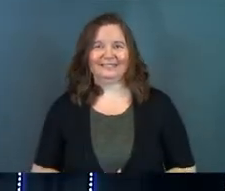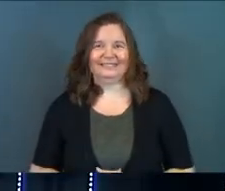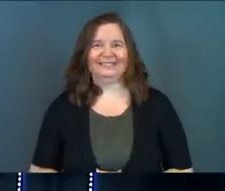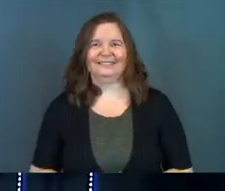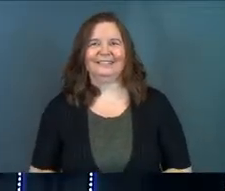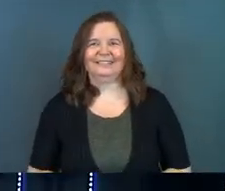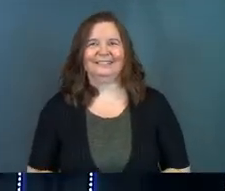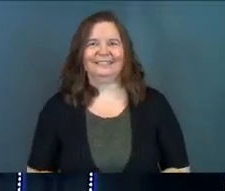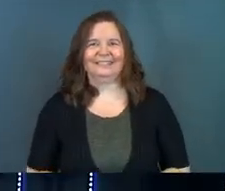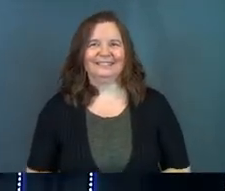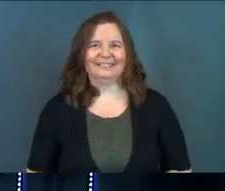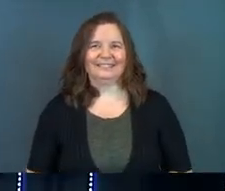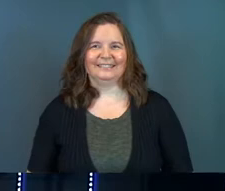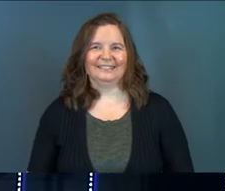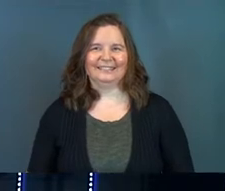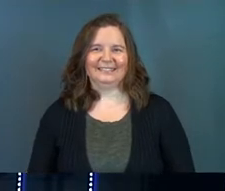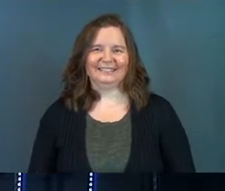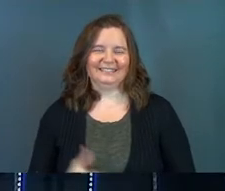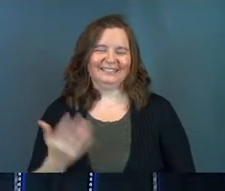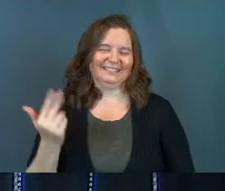goodness.